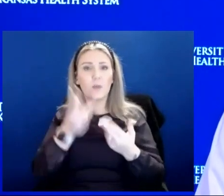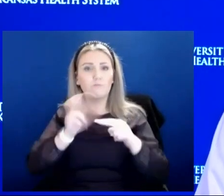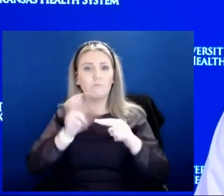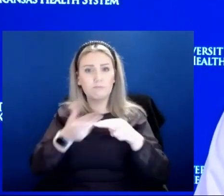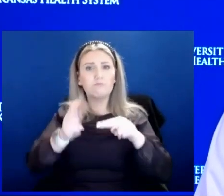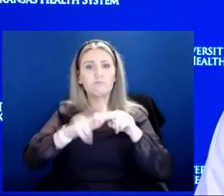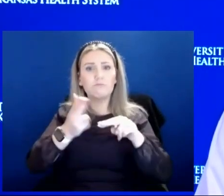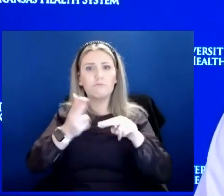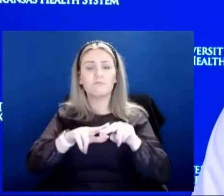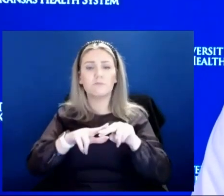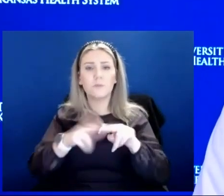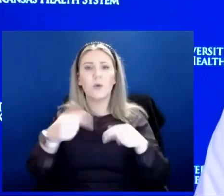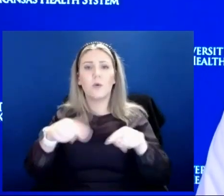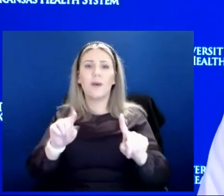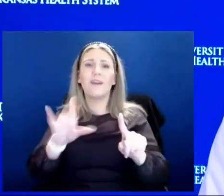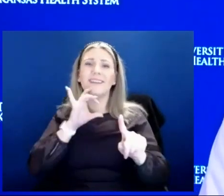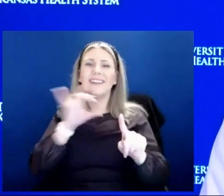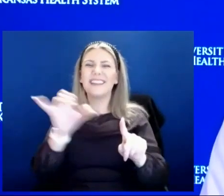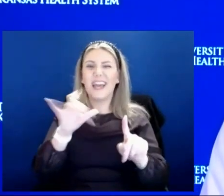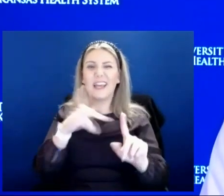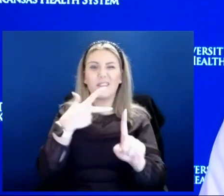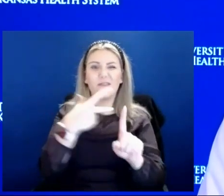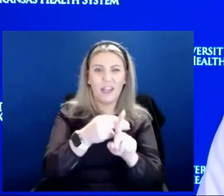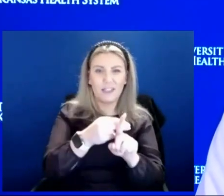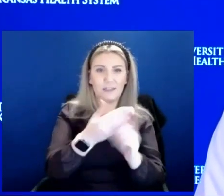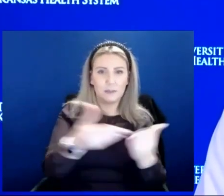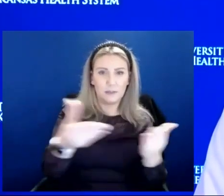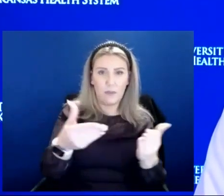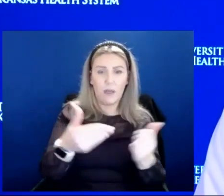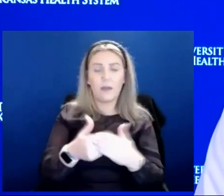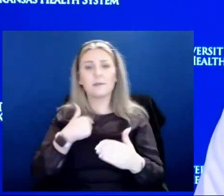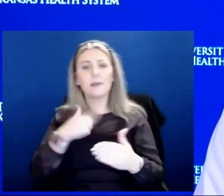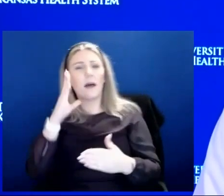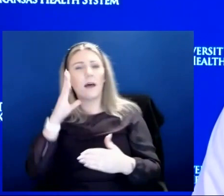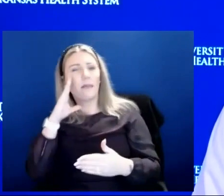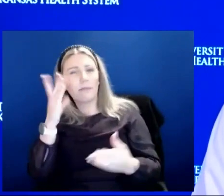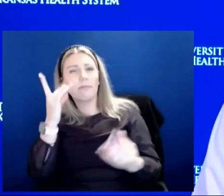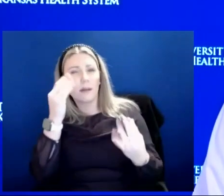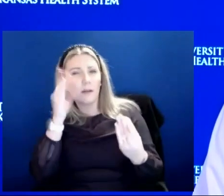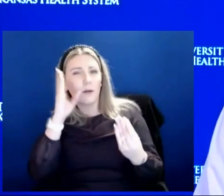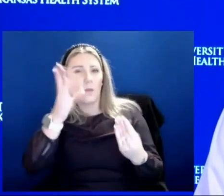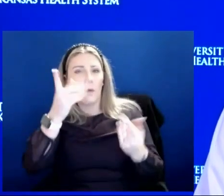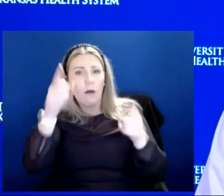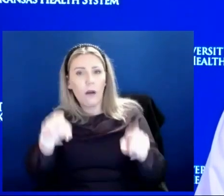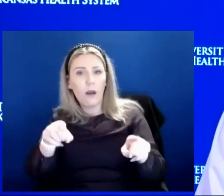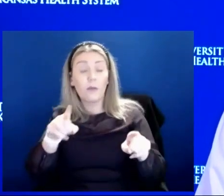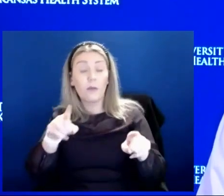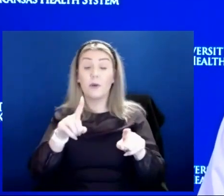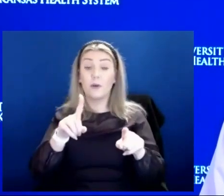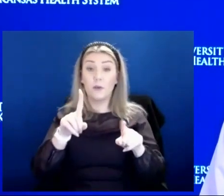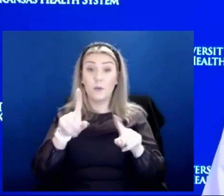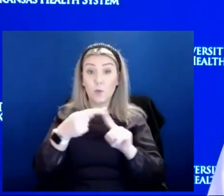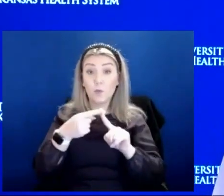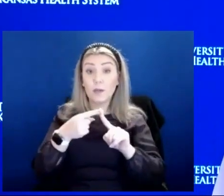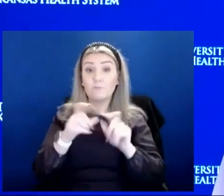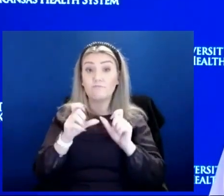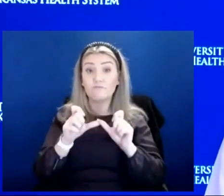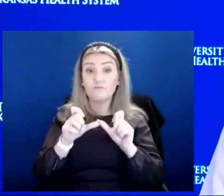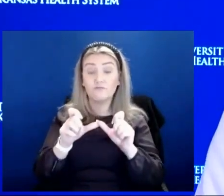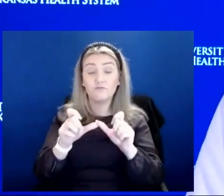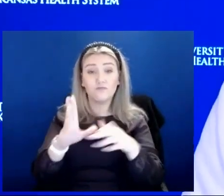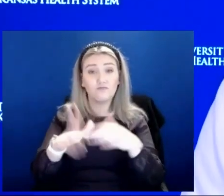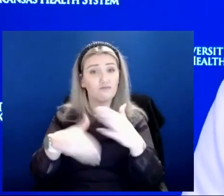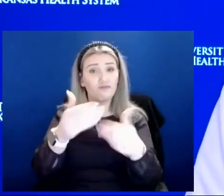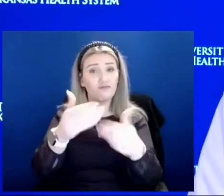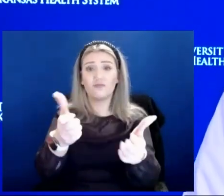for vaccines did. So I anticipate that. And again, I think as we continue to move through this with